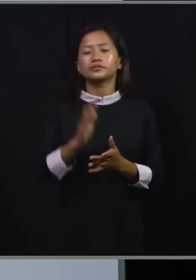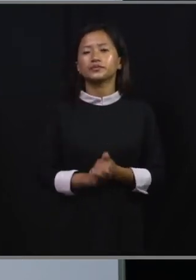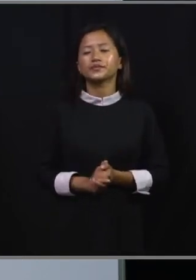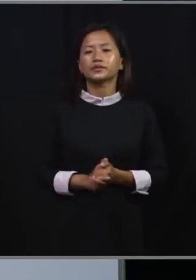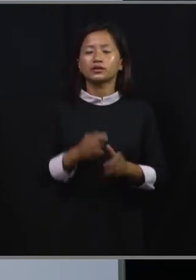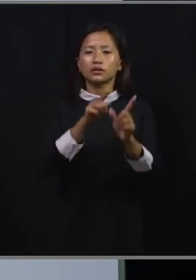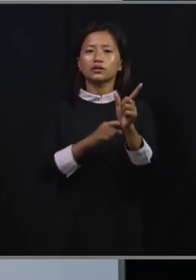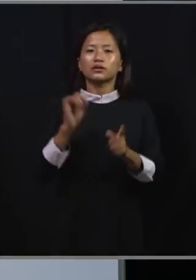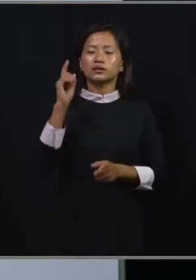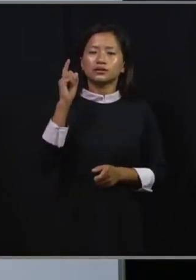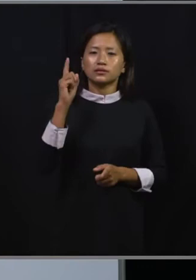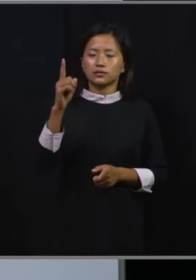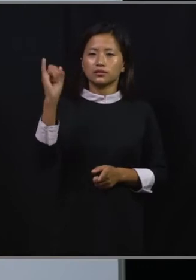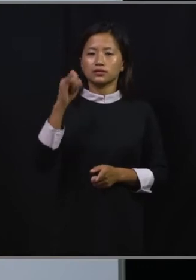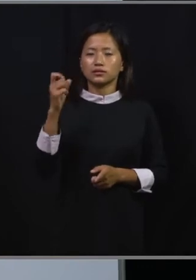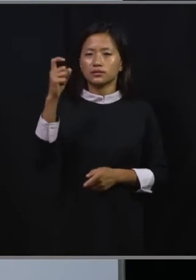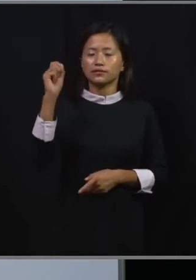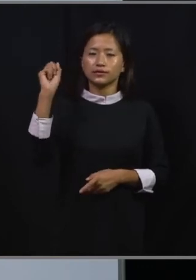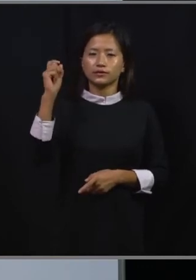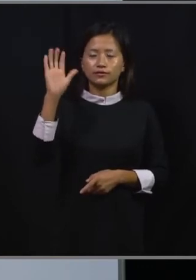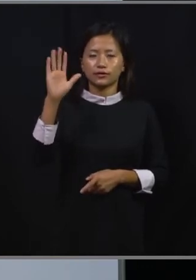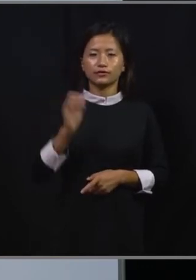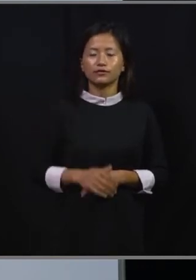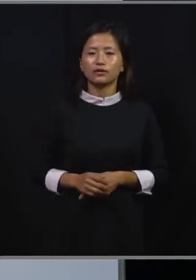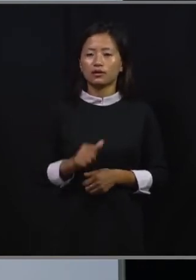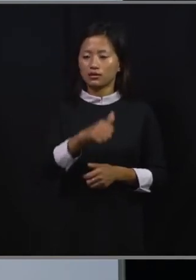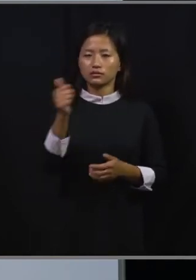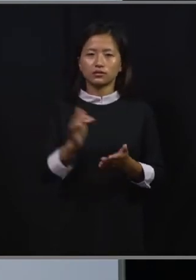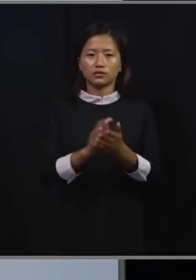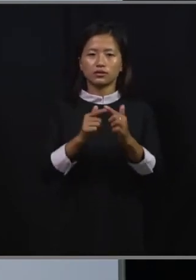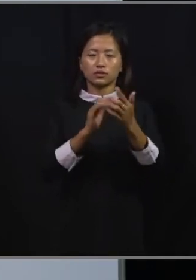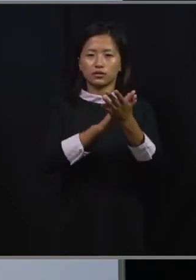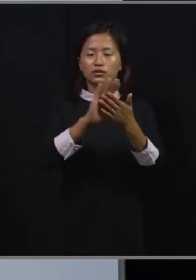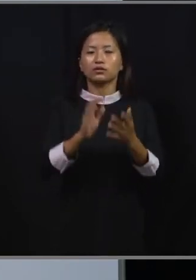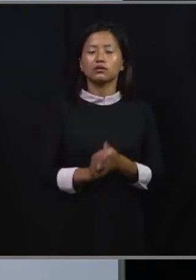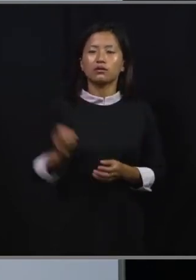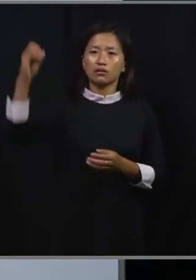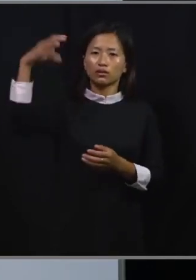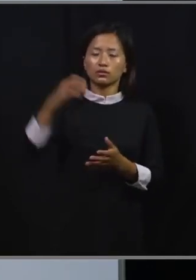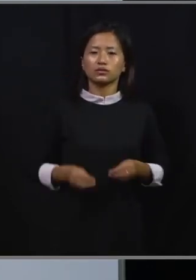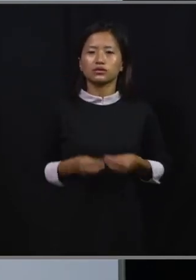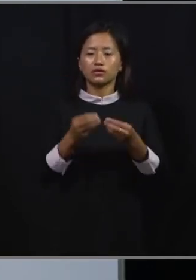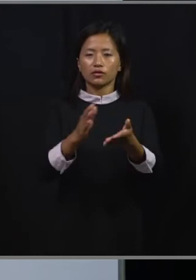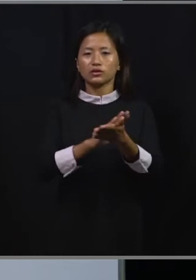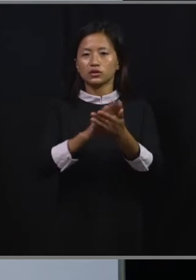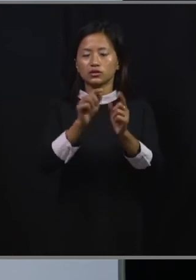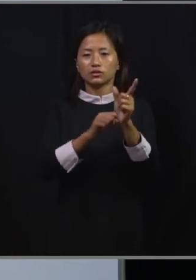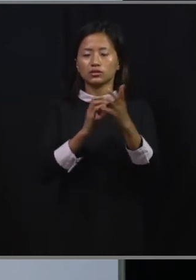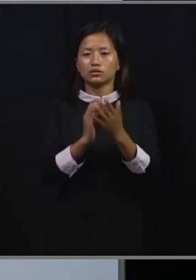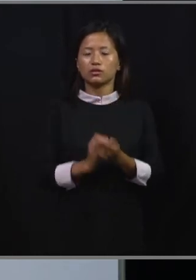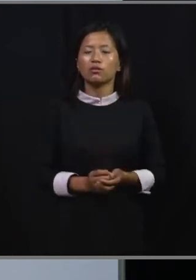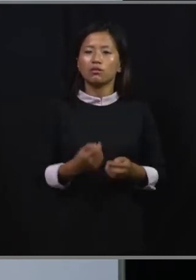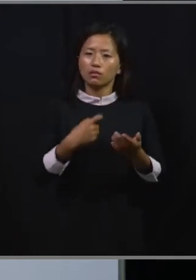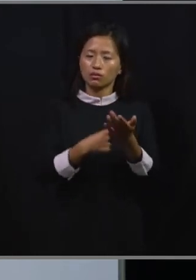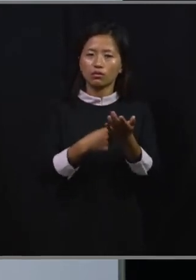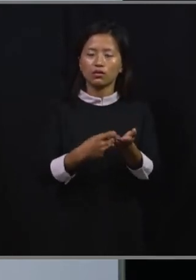year of what, 1675, another theory on light was given by Heisen, or you can say Huygens.